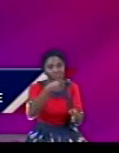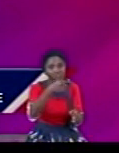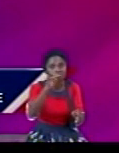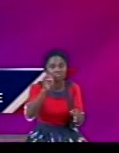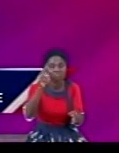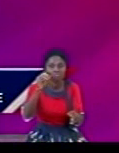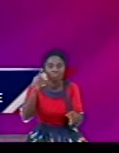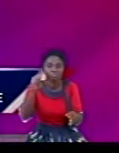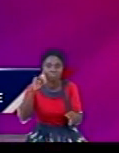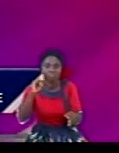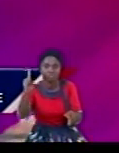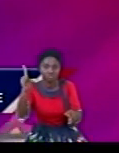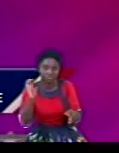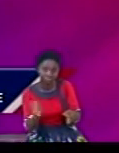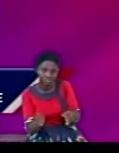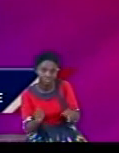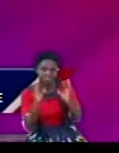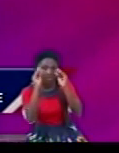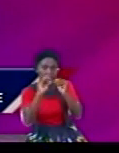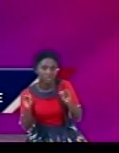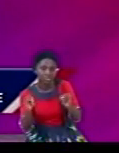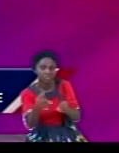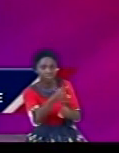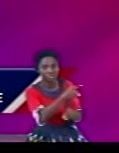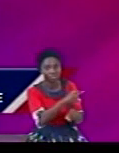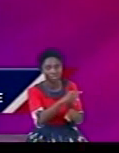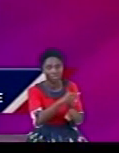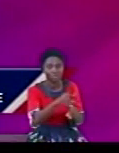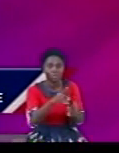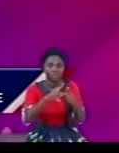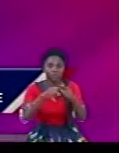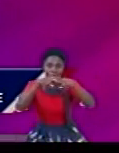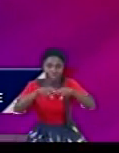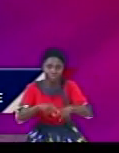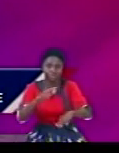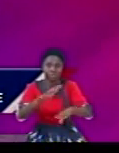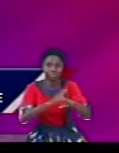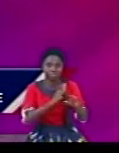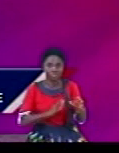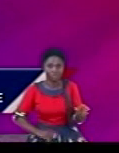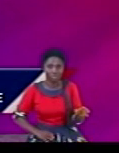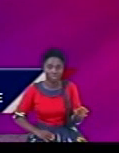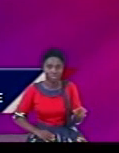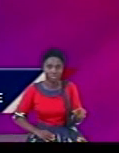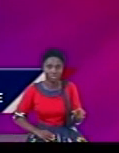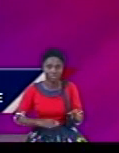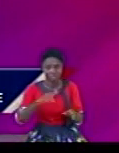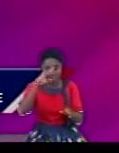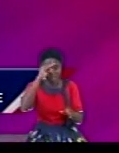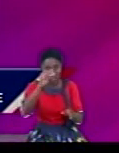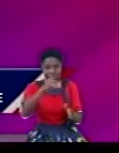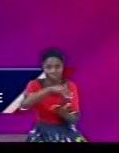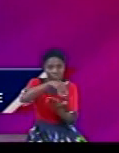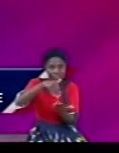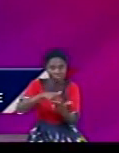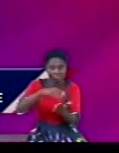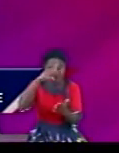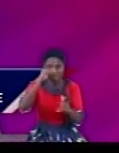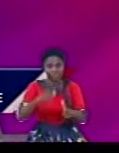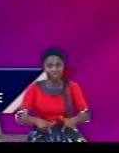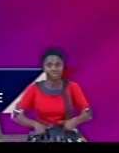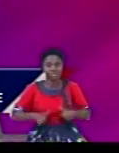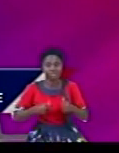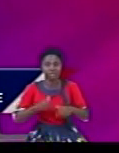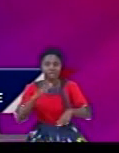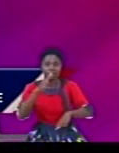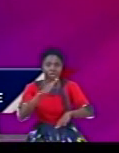on Christ. Depending on the Mosaic law will be limiting them. He centered his life on Christ.